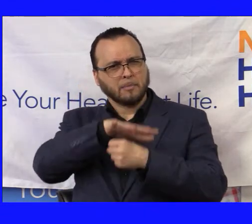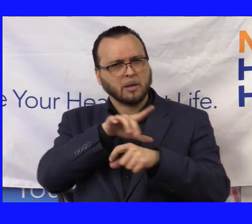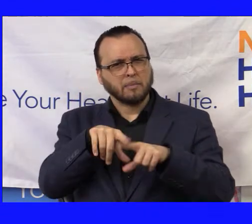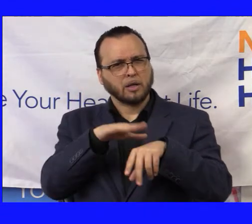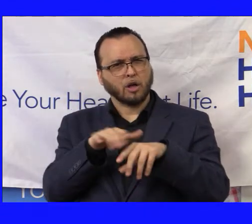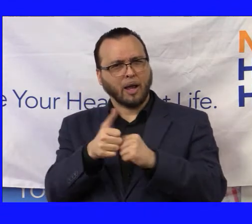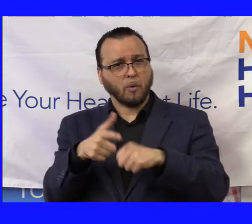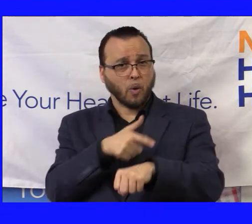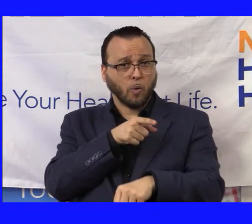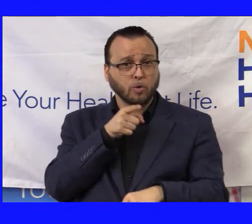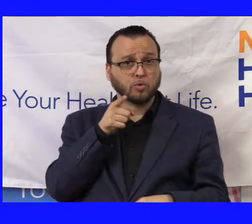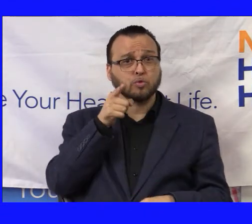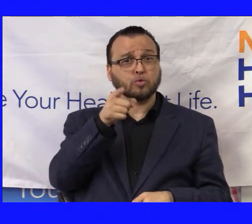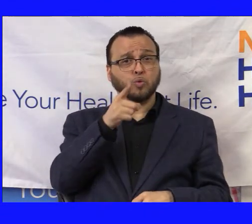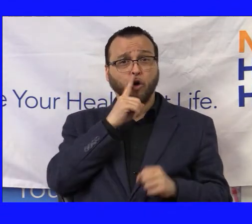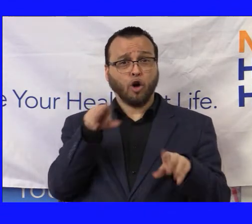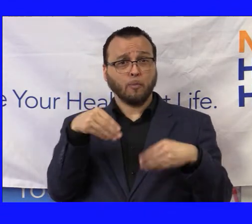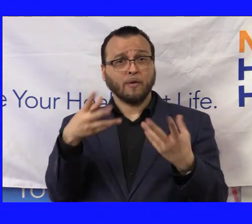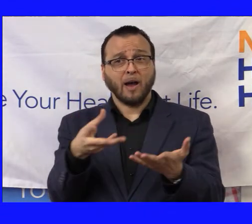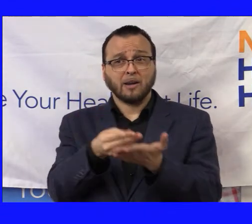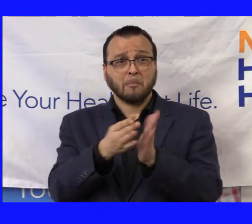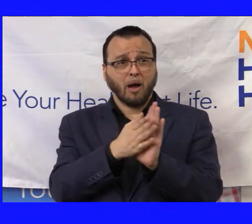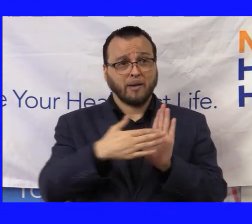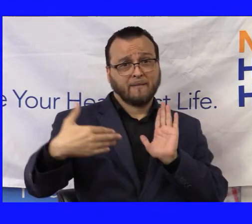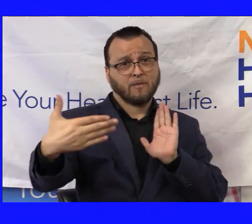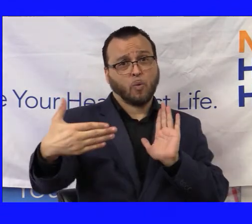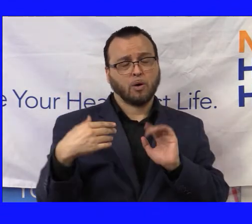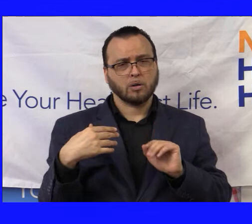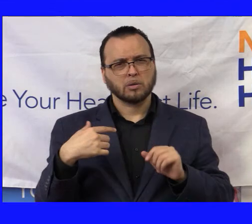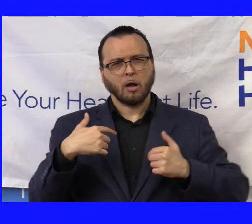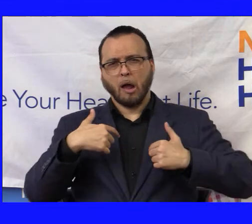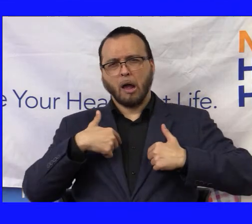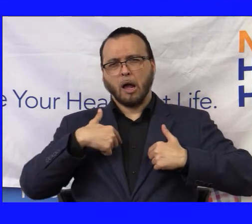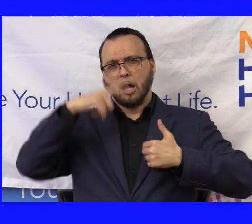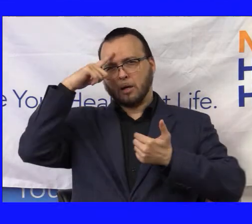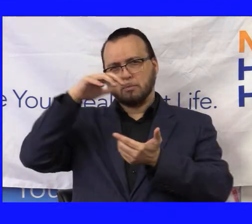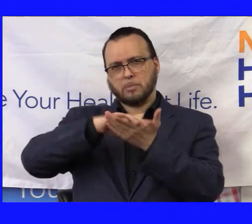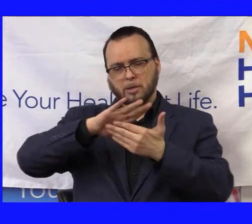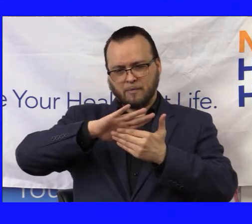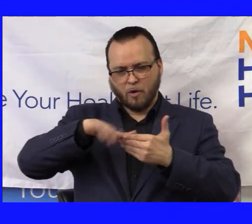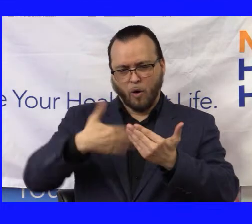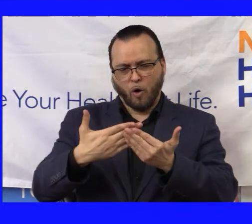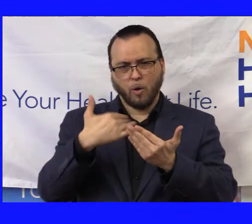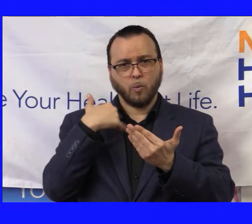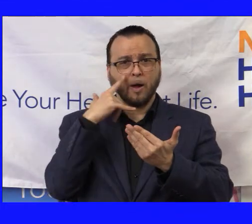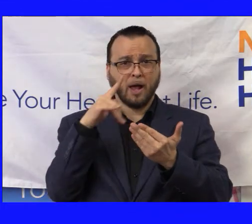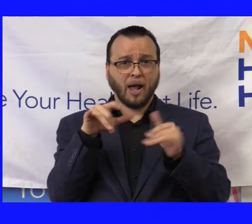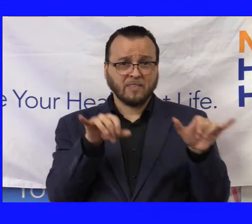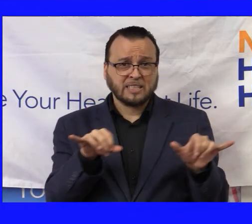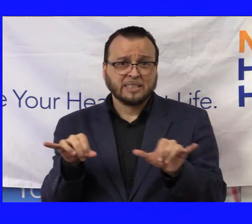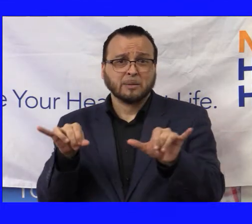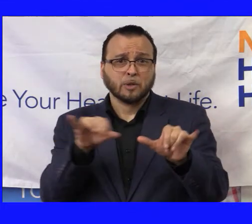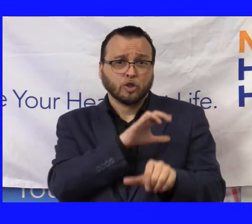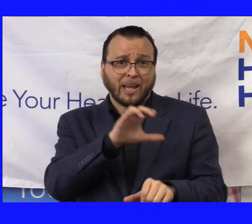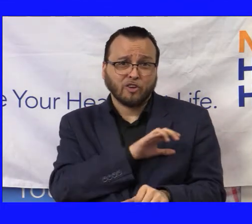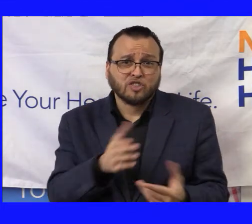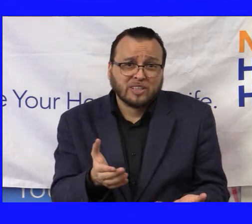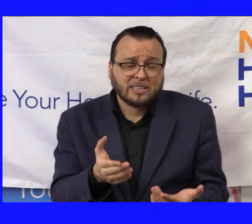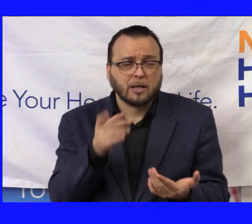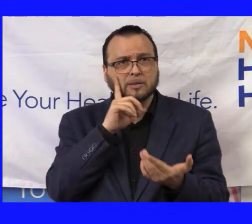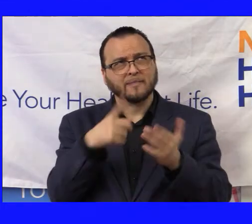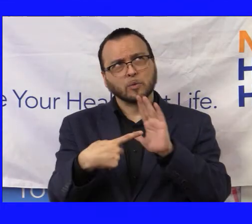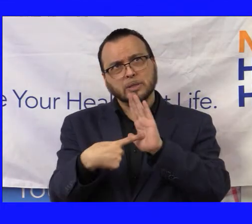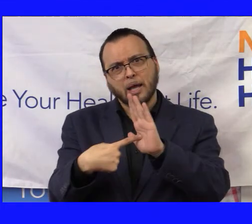long you are providing funds for. So I believe that all of them will have similar characteristics. Like, for example, how